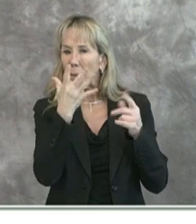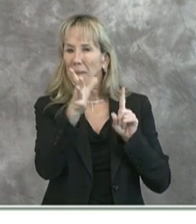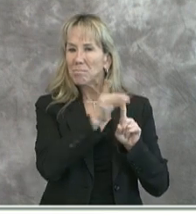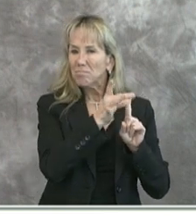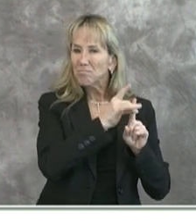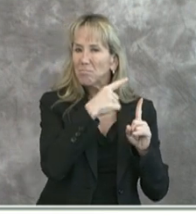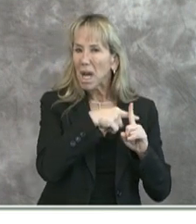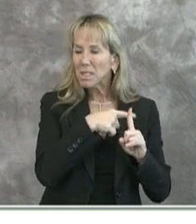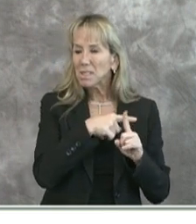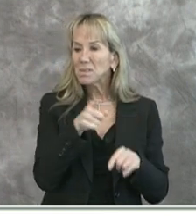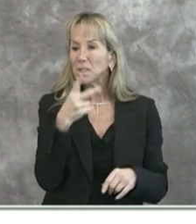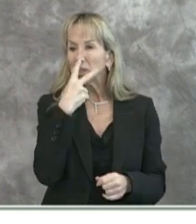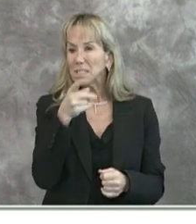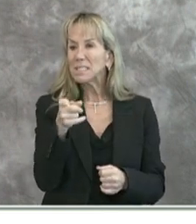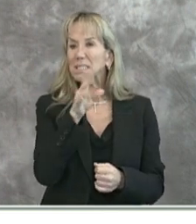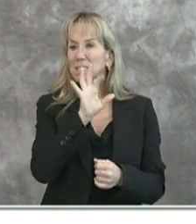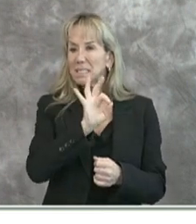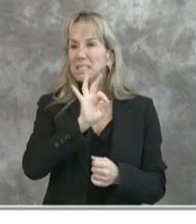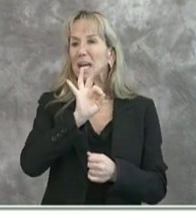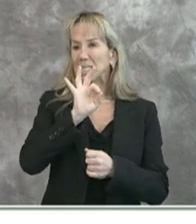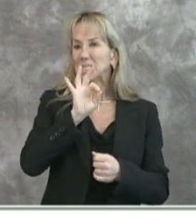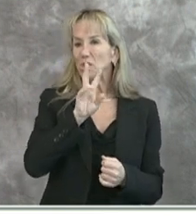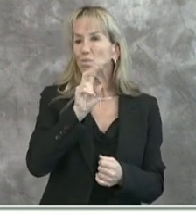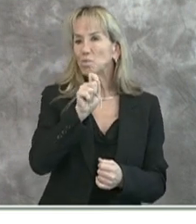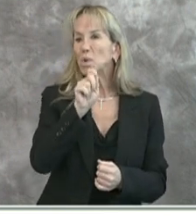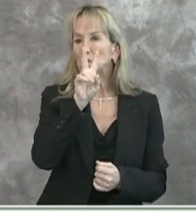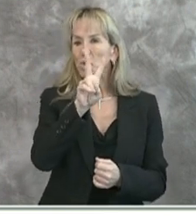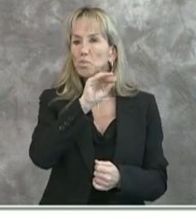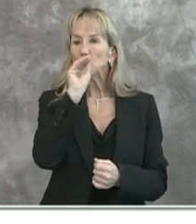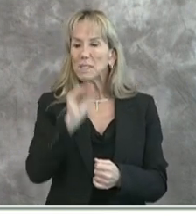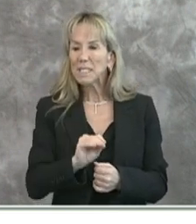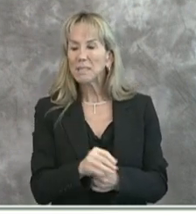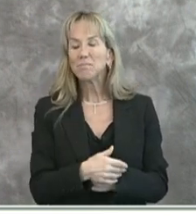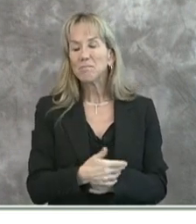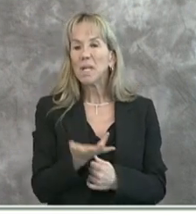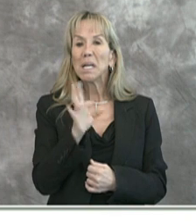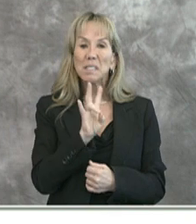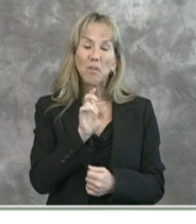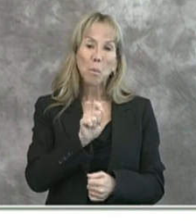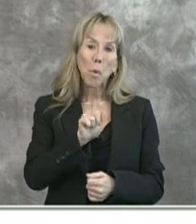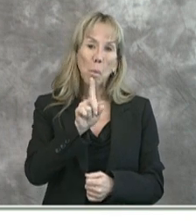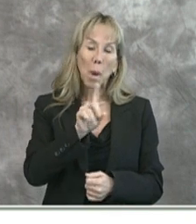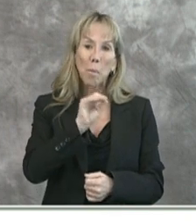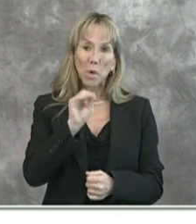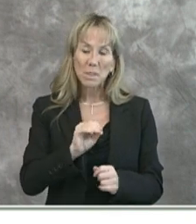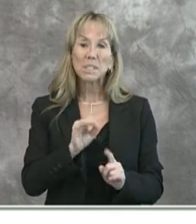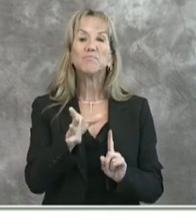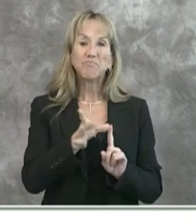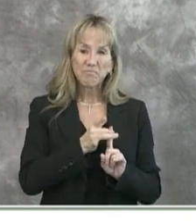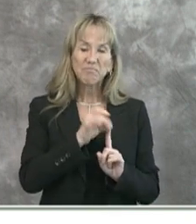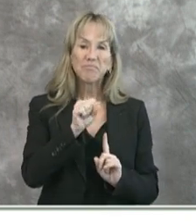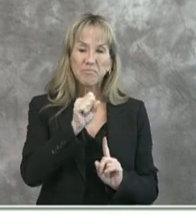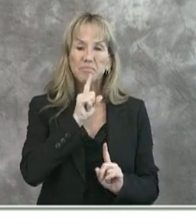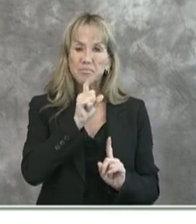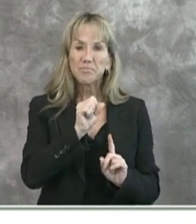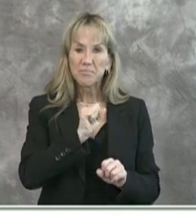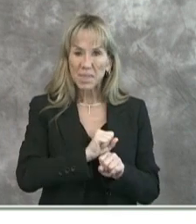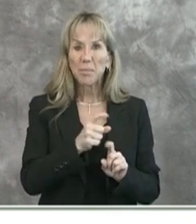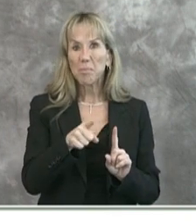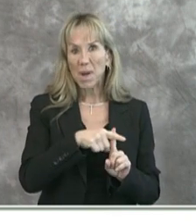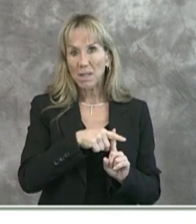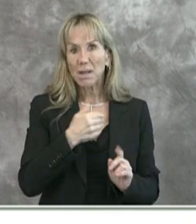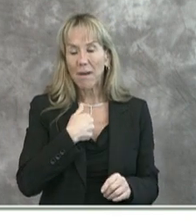about 92.9% of all tests are coming back negative, 7.1% positive. The next